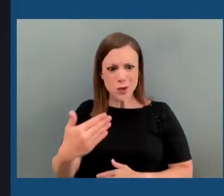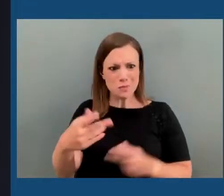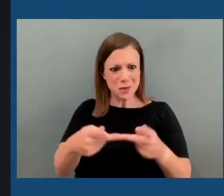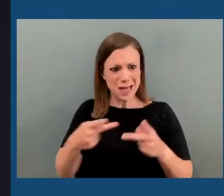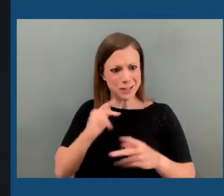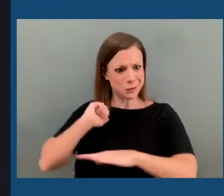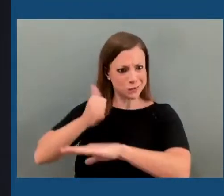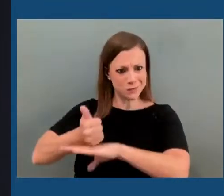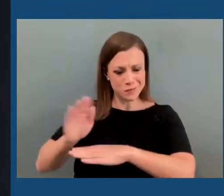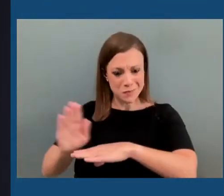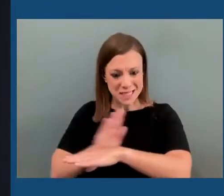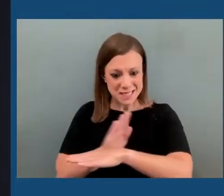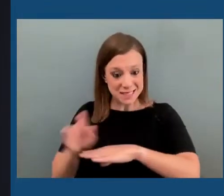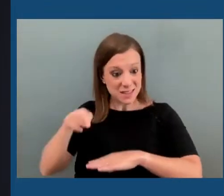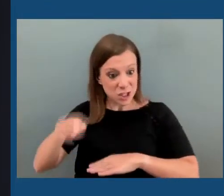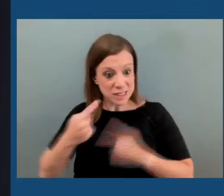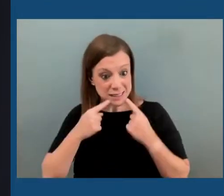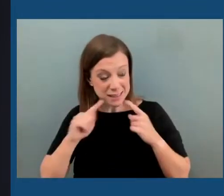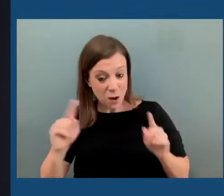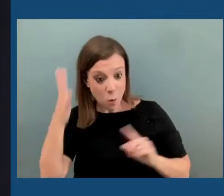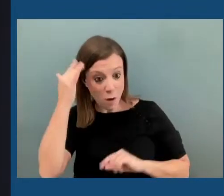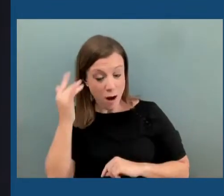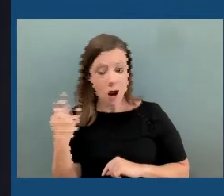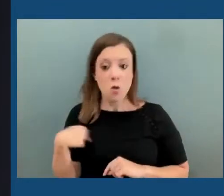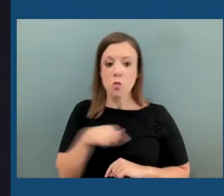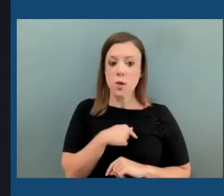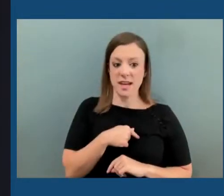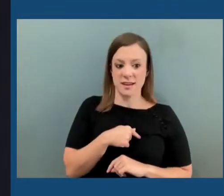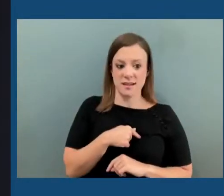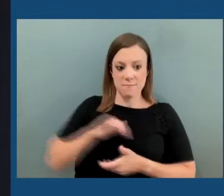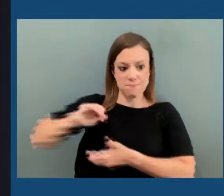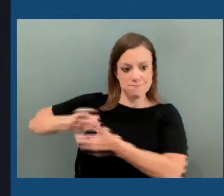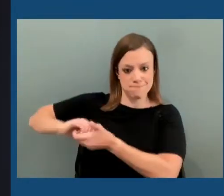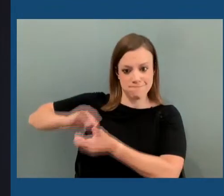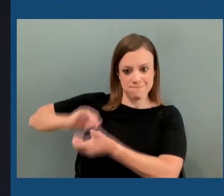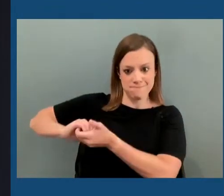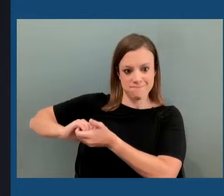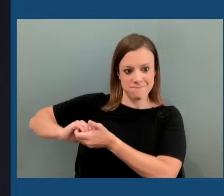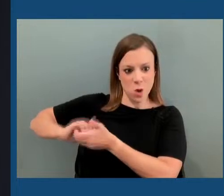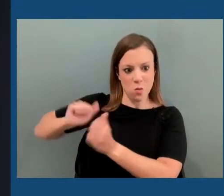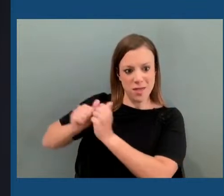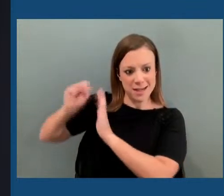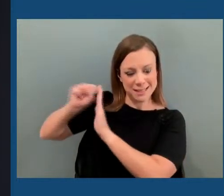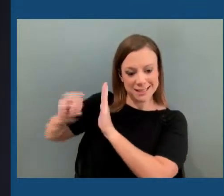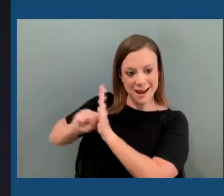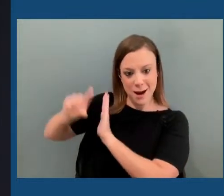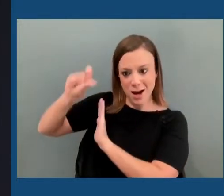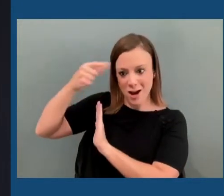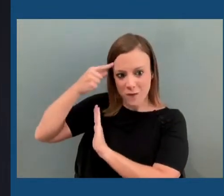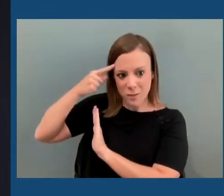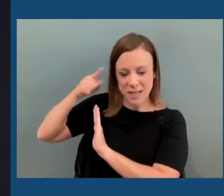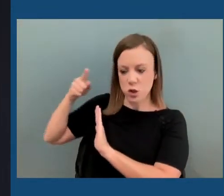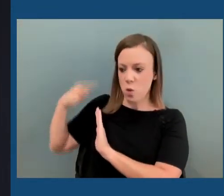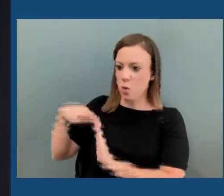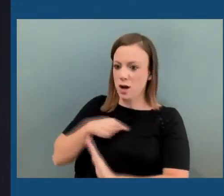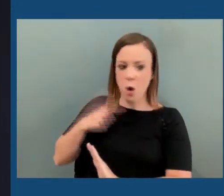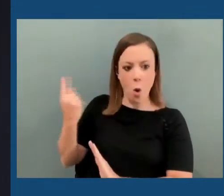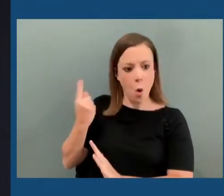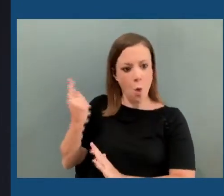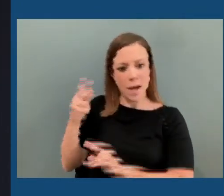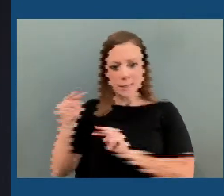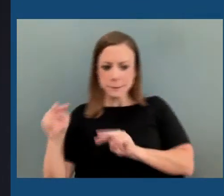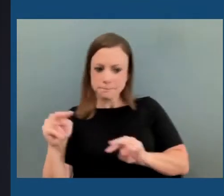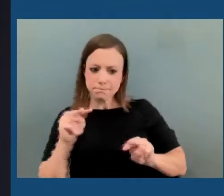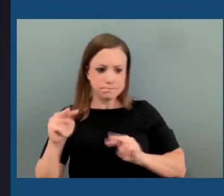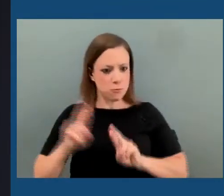of the constant presence that we have from our partnership with state government, and it's a statement of confidence that the state